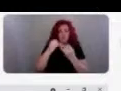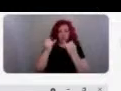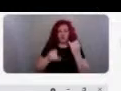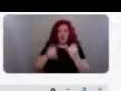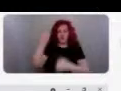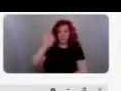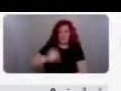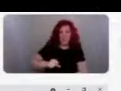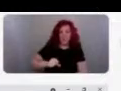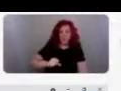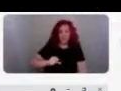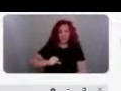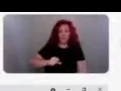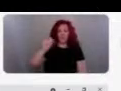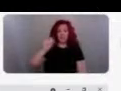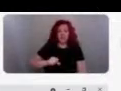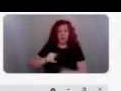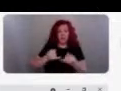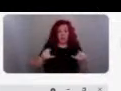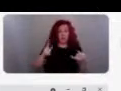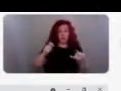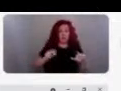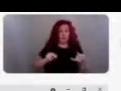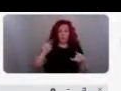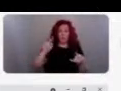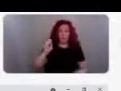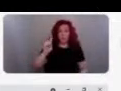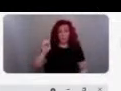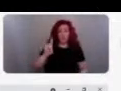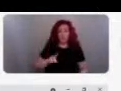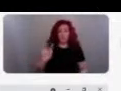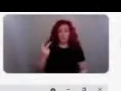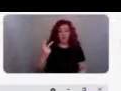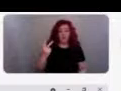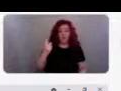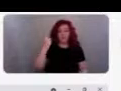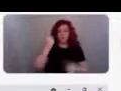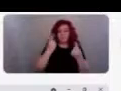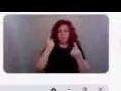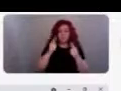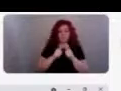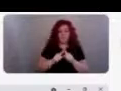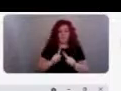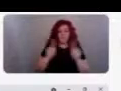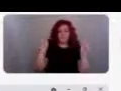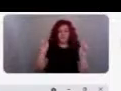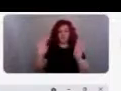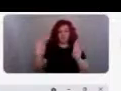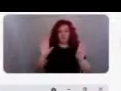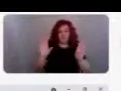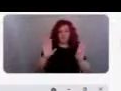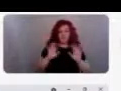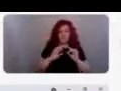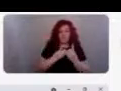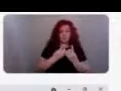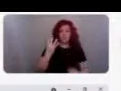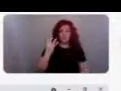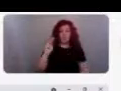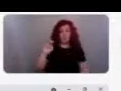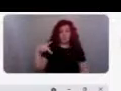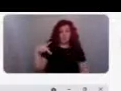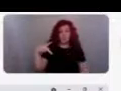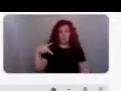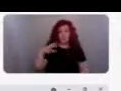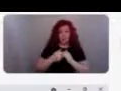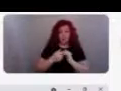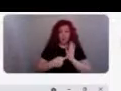southern boundary should be north of the 101. third considering the wide differences in the district four map as drafted the